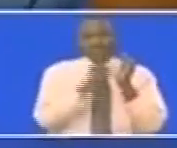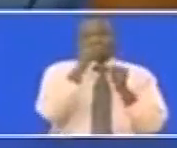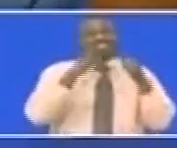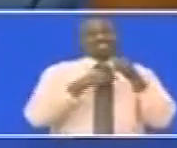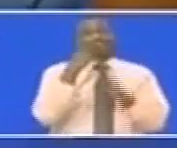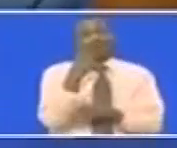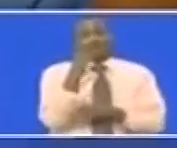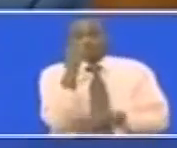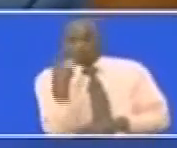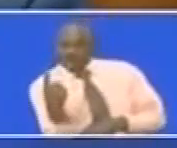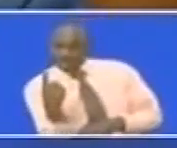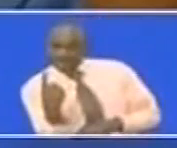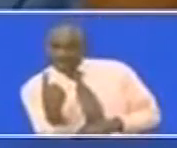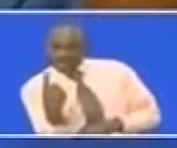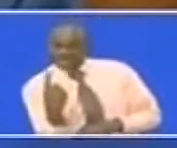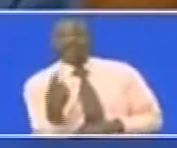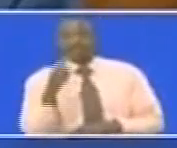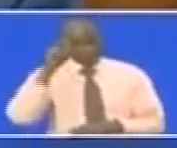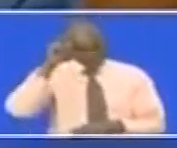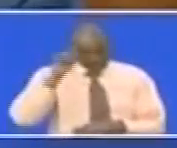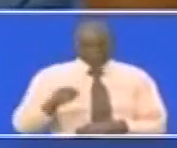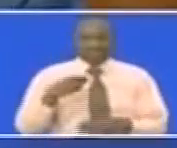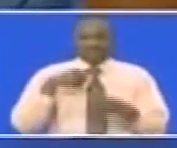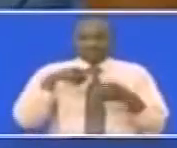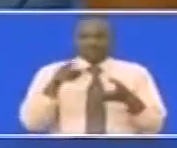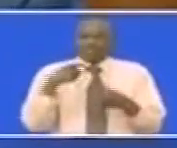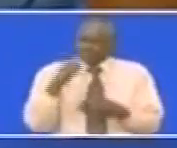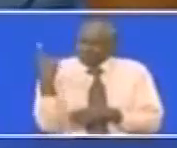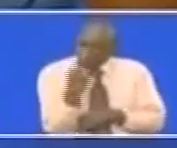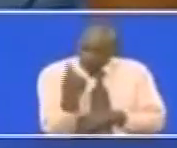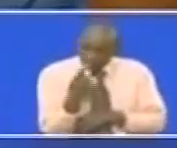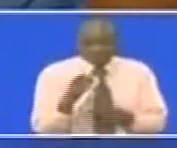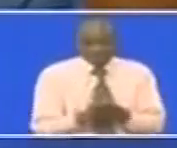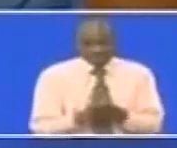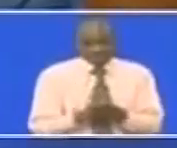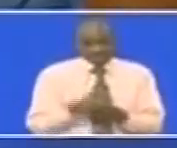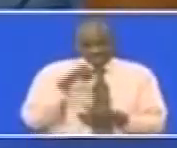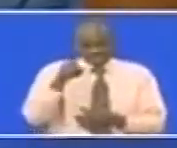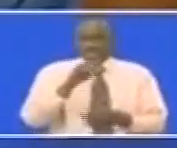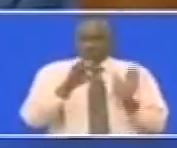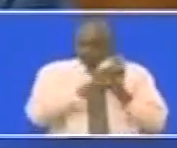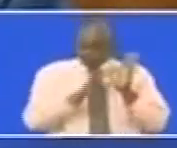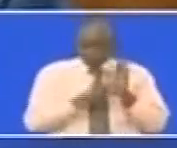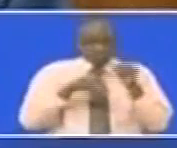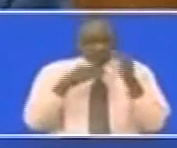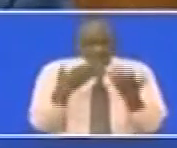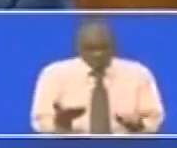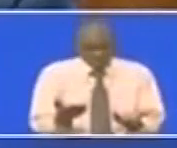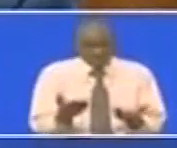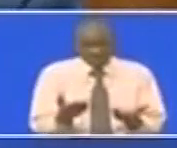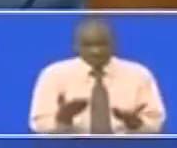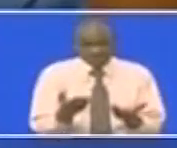161(1), shall be subject only to this constitution and the